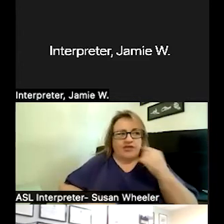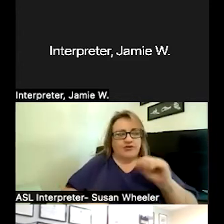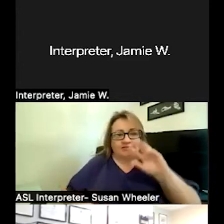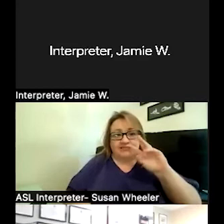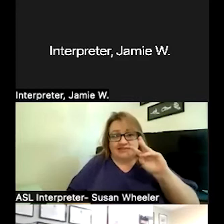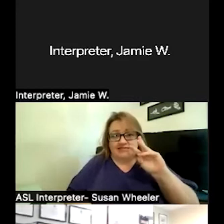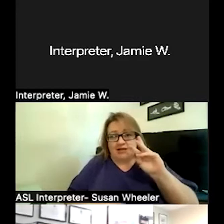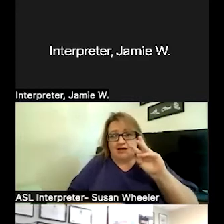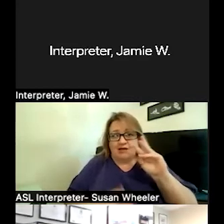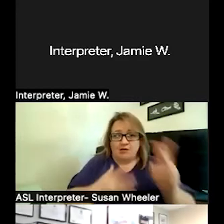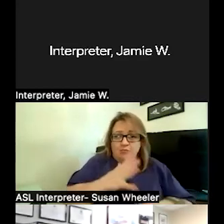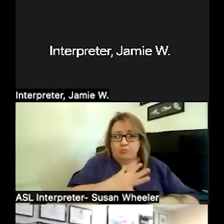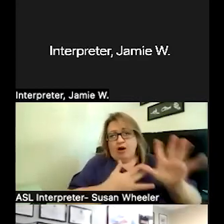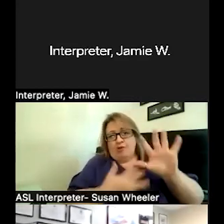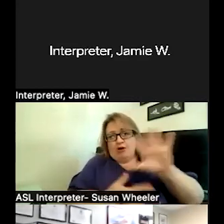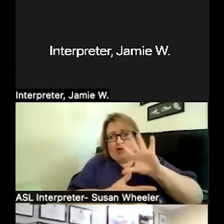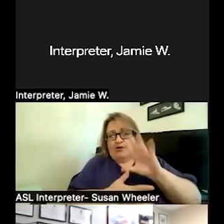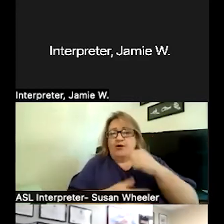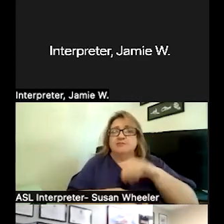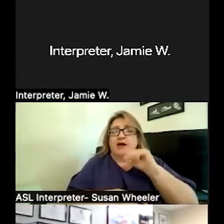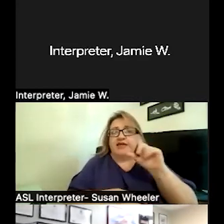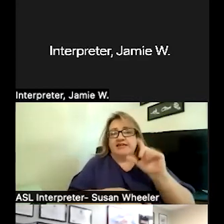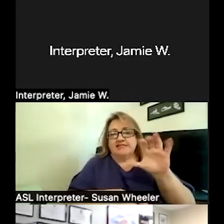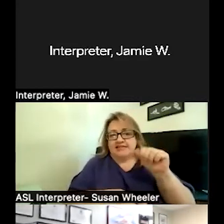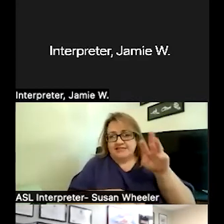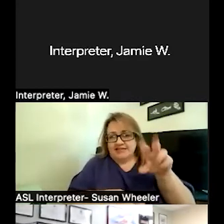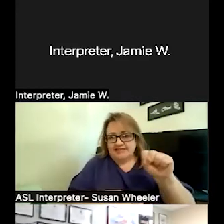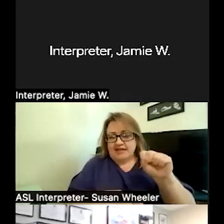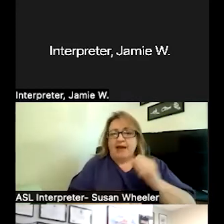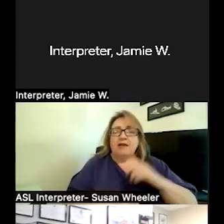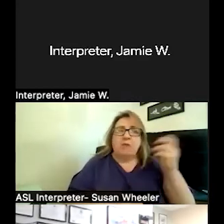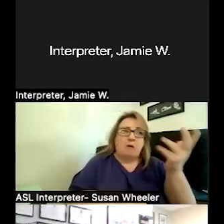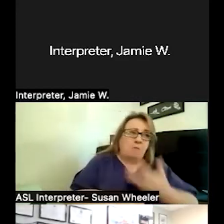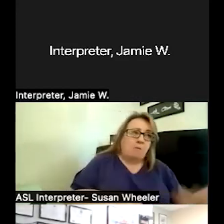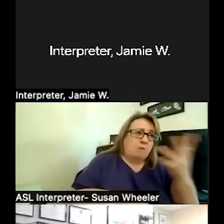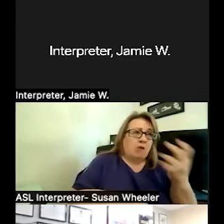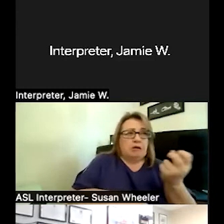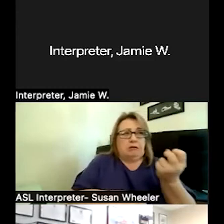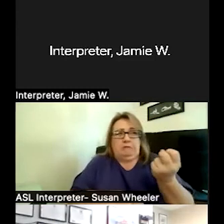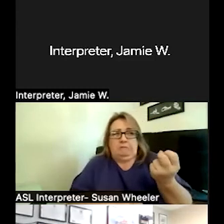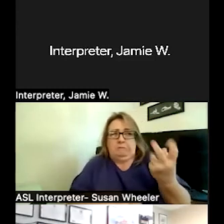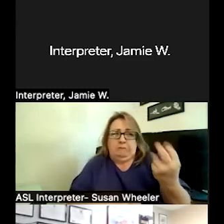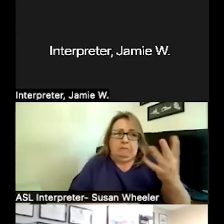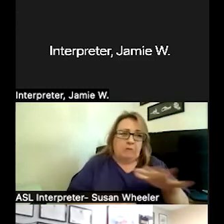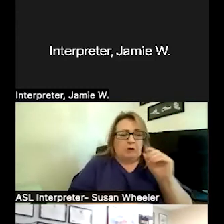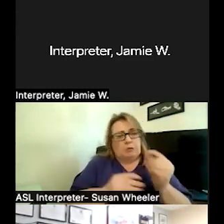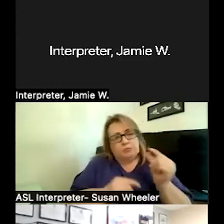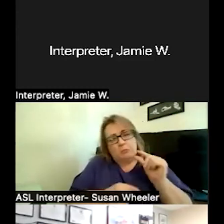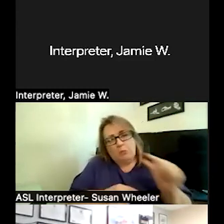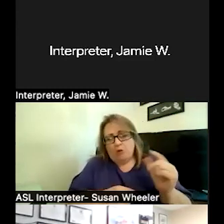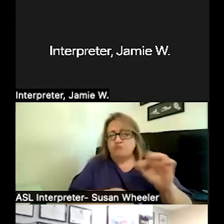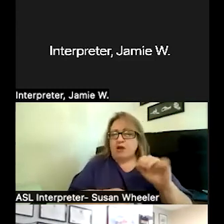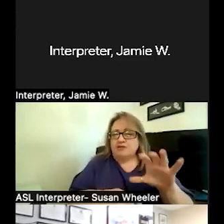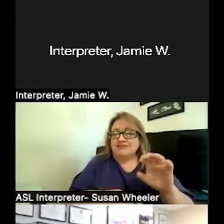primary races recognized by the Census Bureau and about a dozen extremely small races. Ethnicity